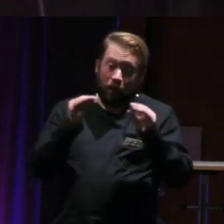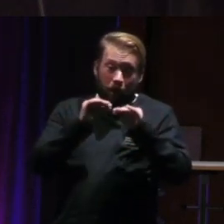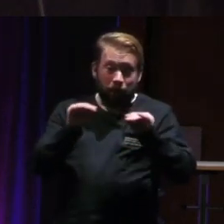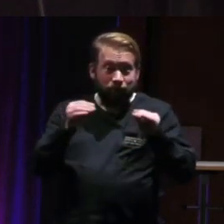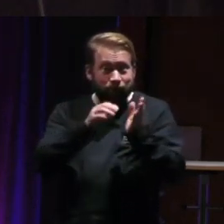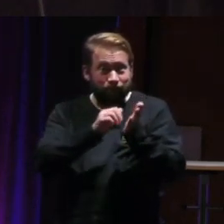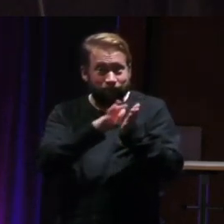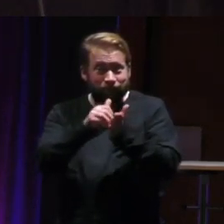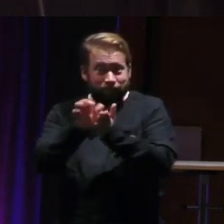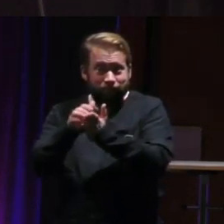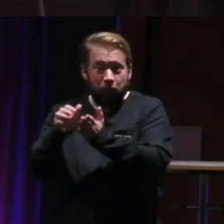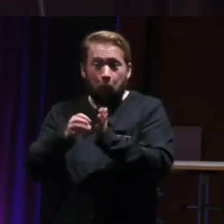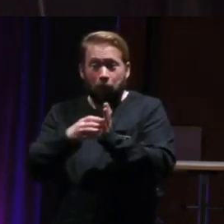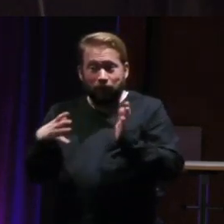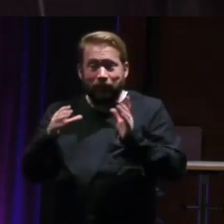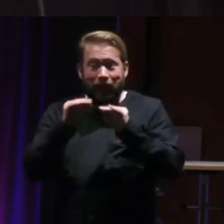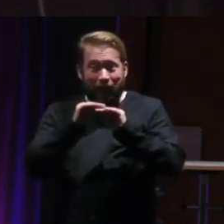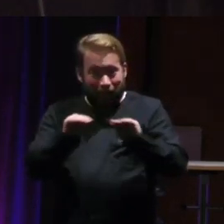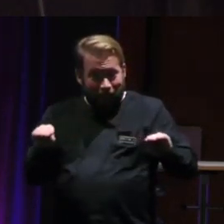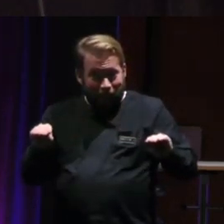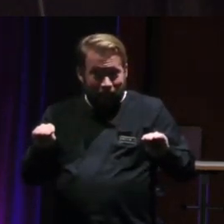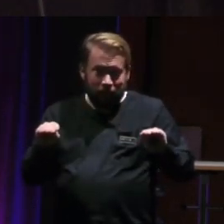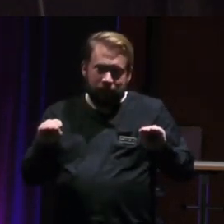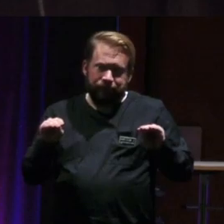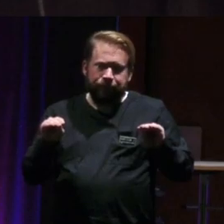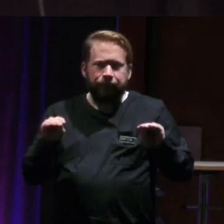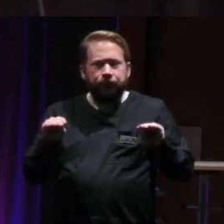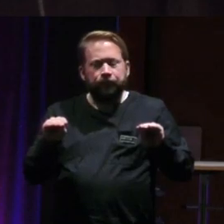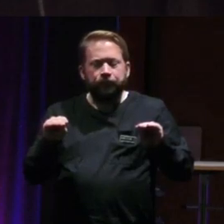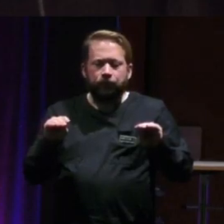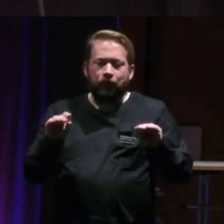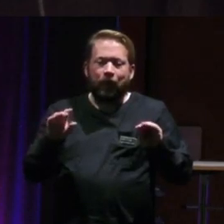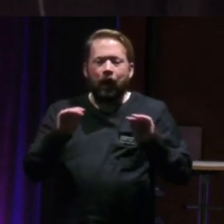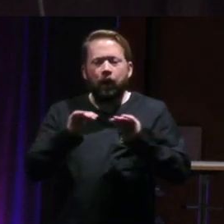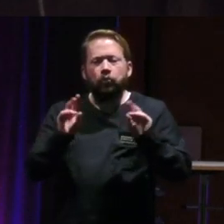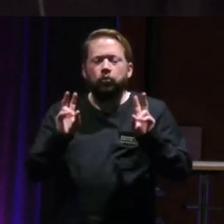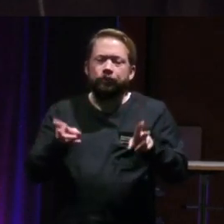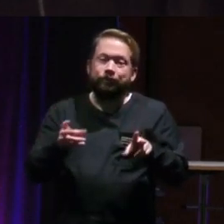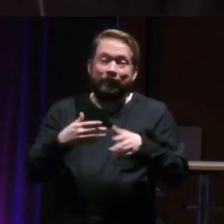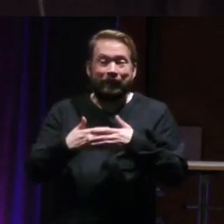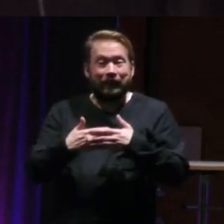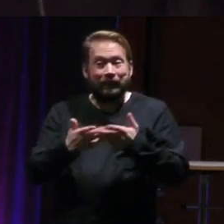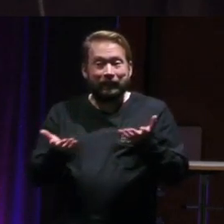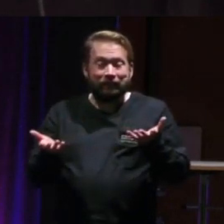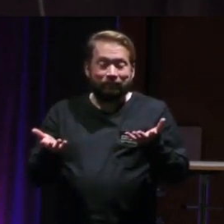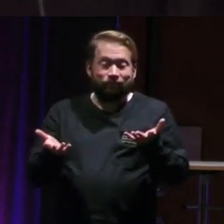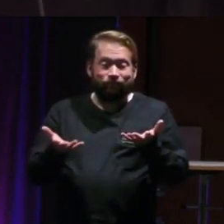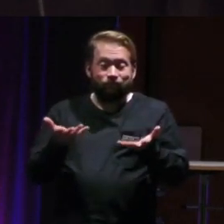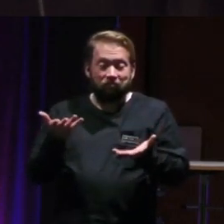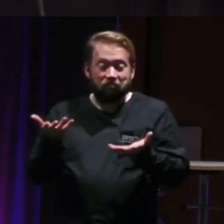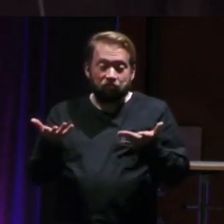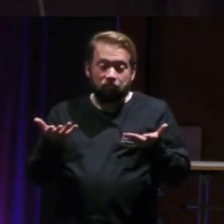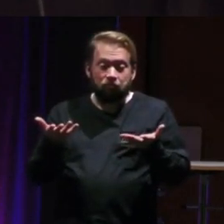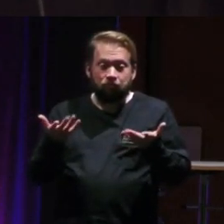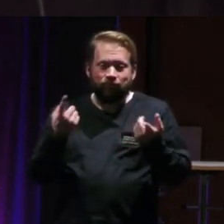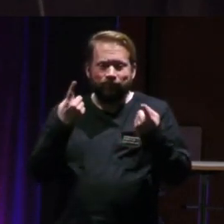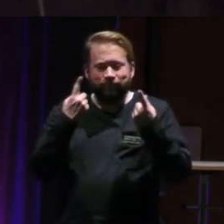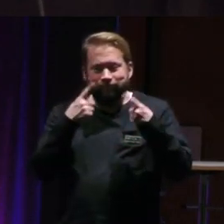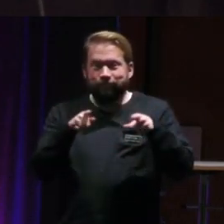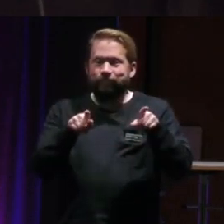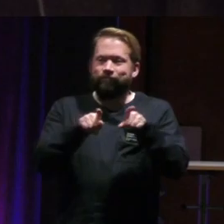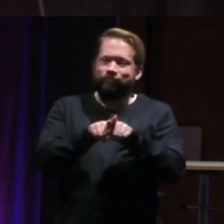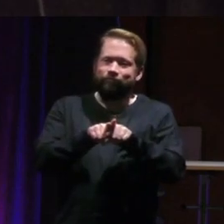teachers. They can lose it if they are not agree with, you know, a general line of the state